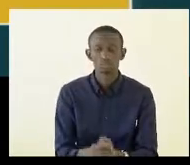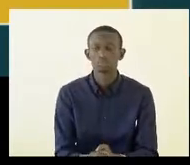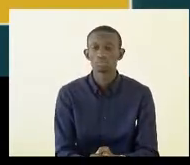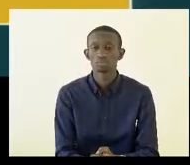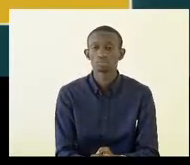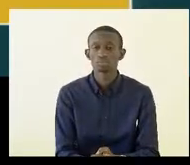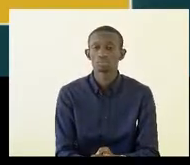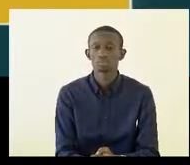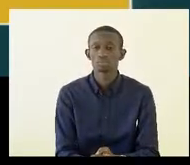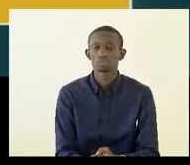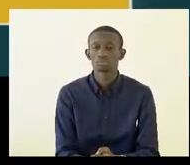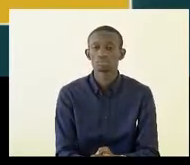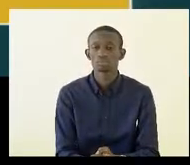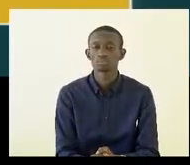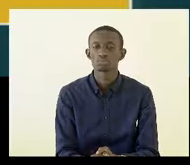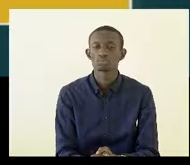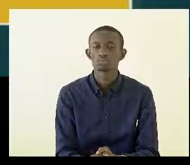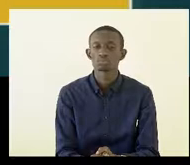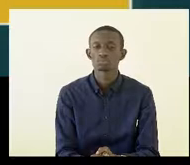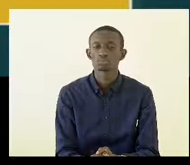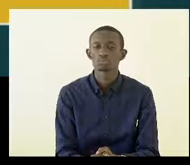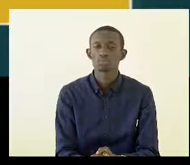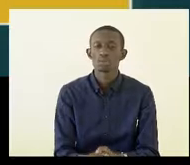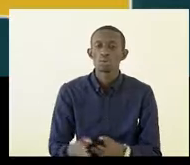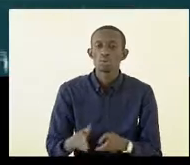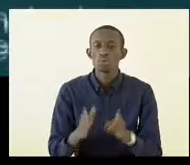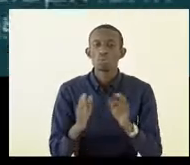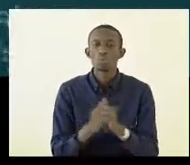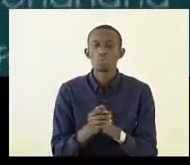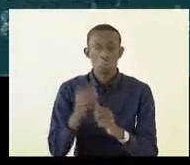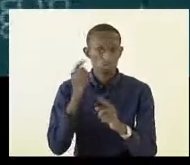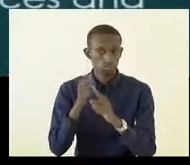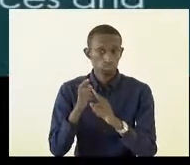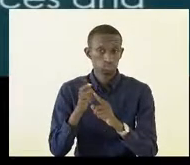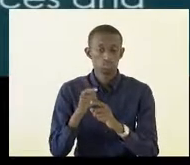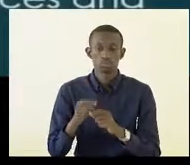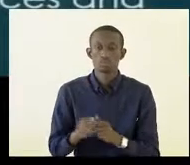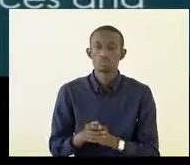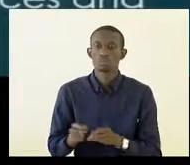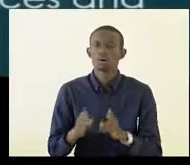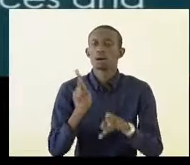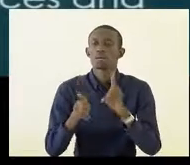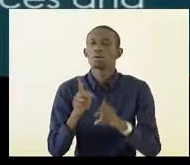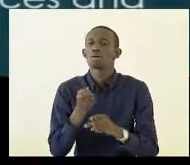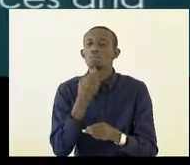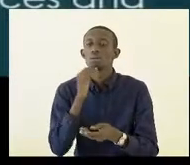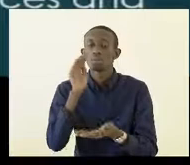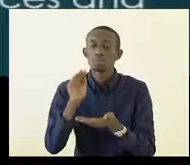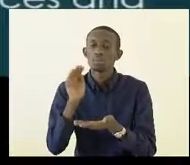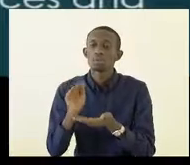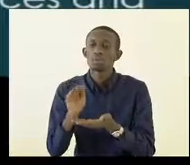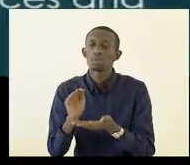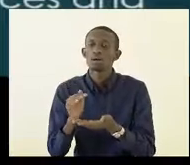our load as a population is going to be predetermined by what we actually have. So,